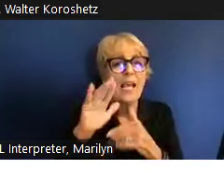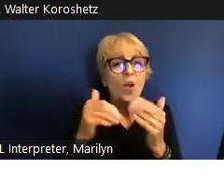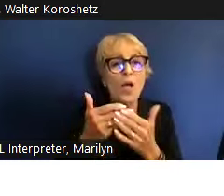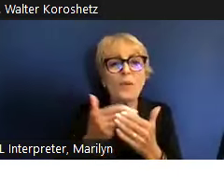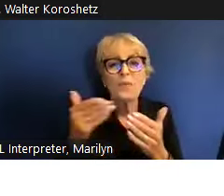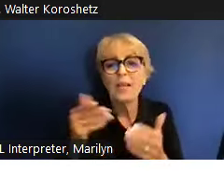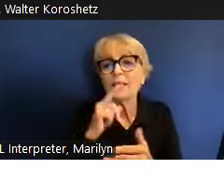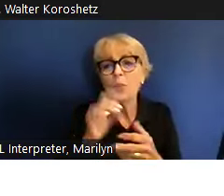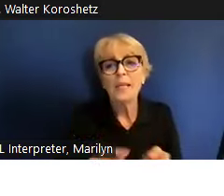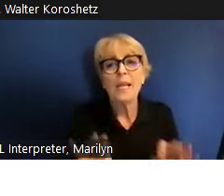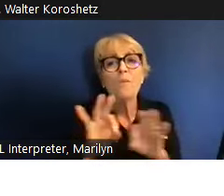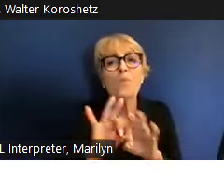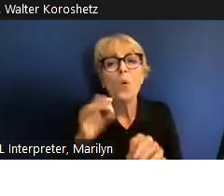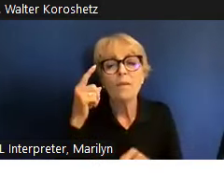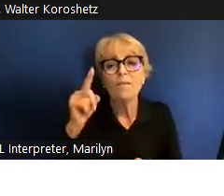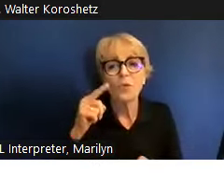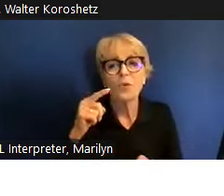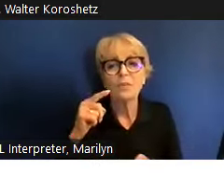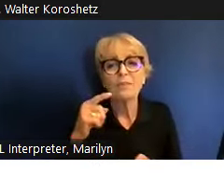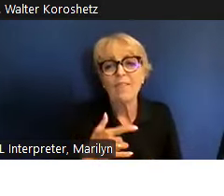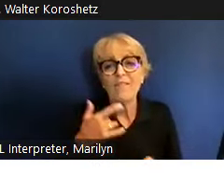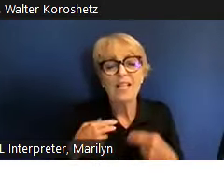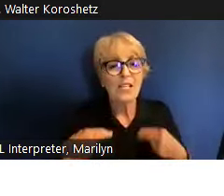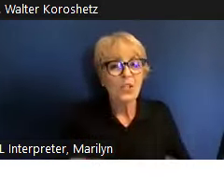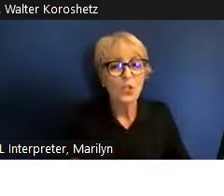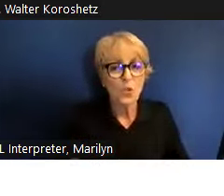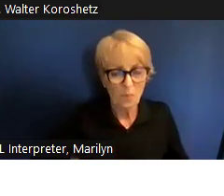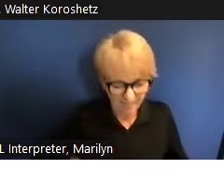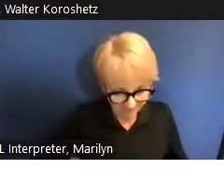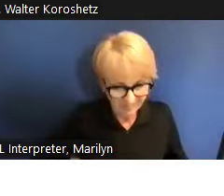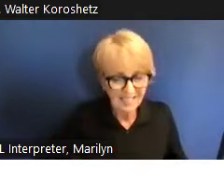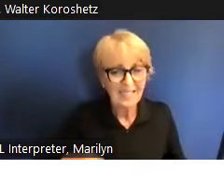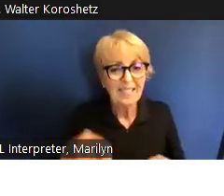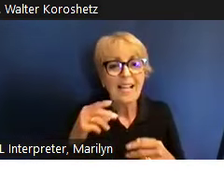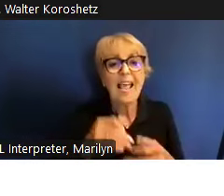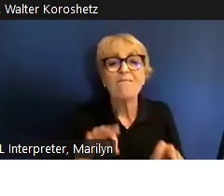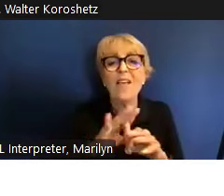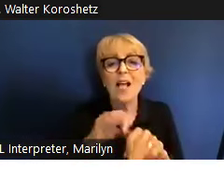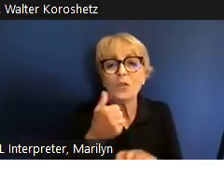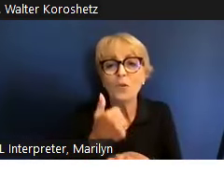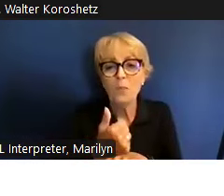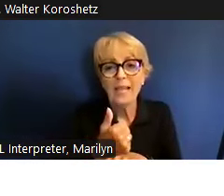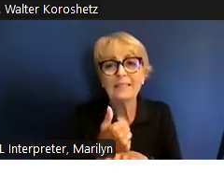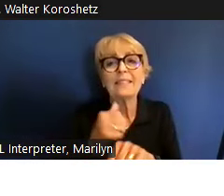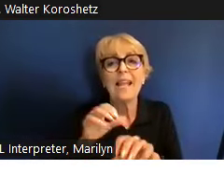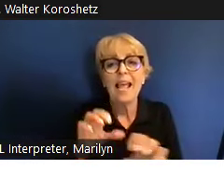really important for our feeling human, right? Our humanness and our values-based activities.